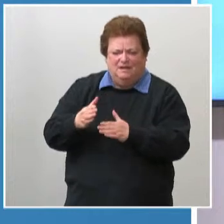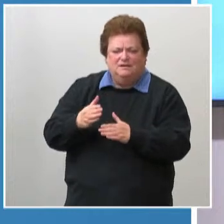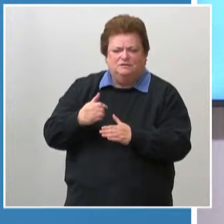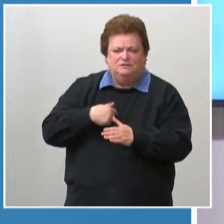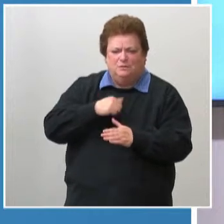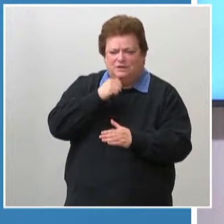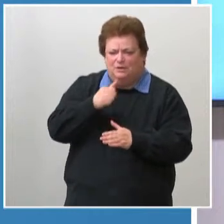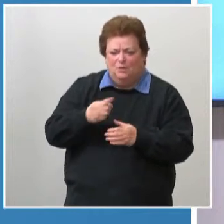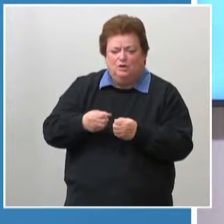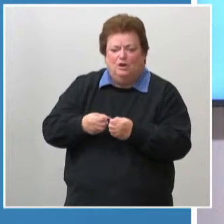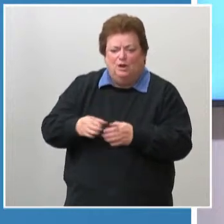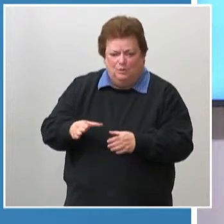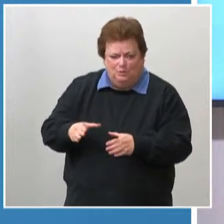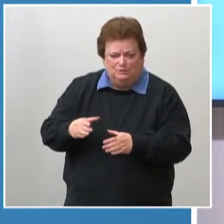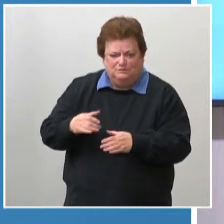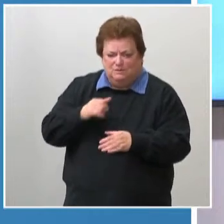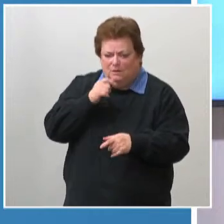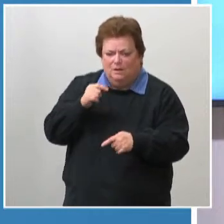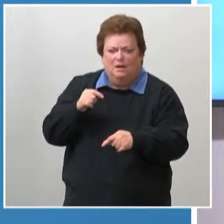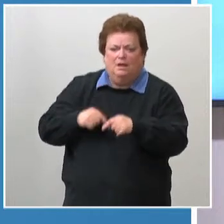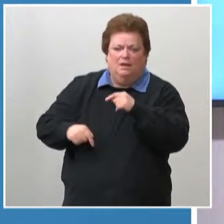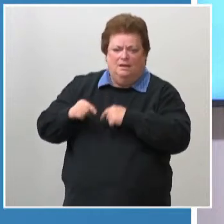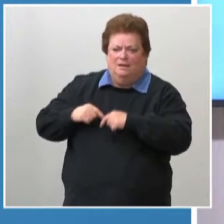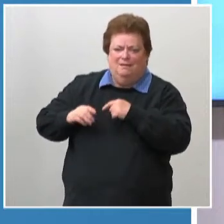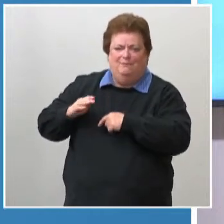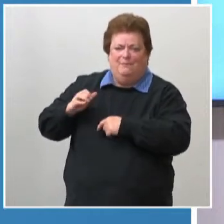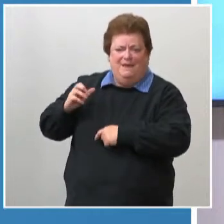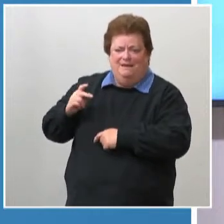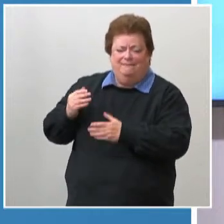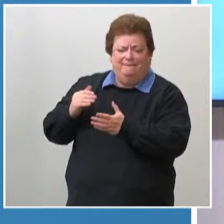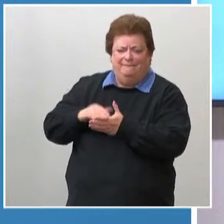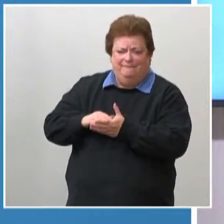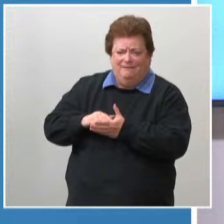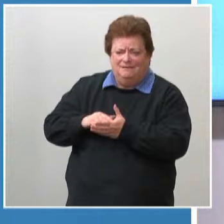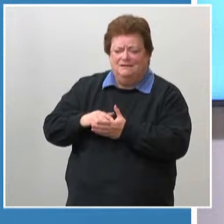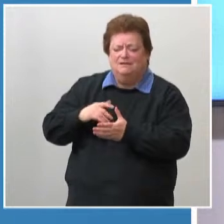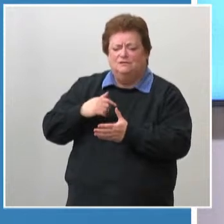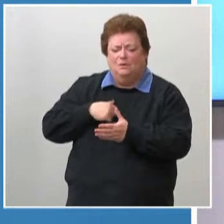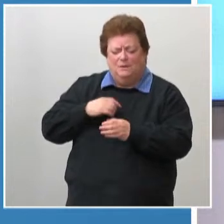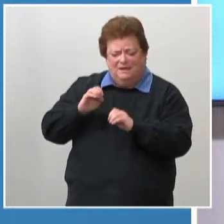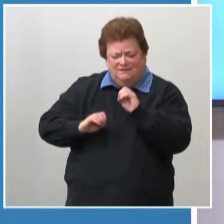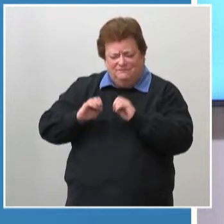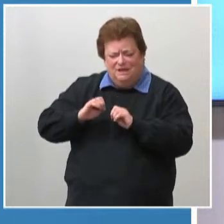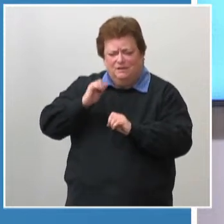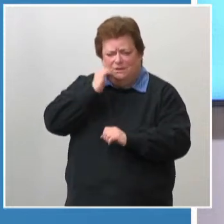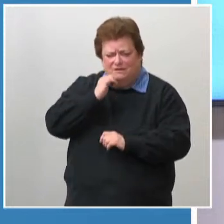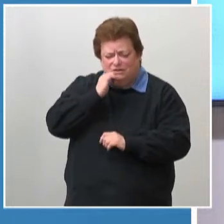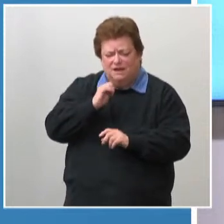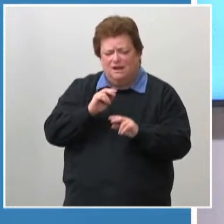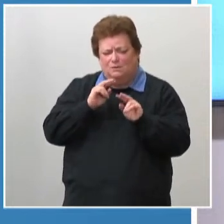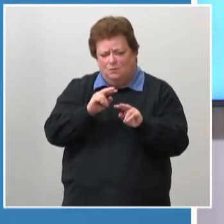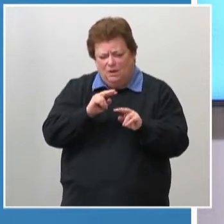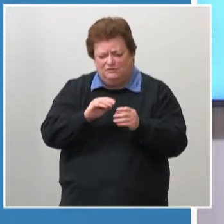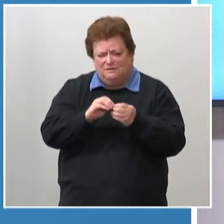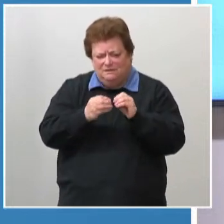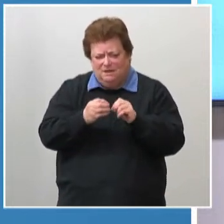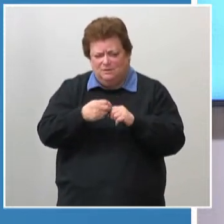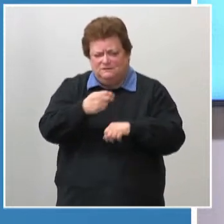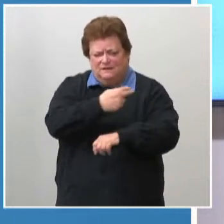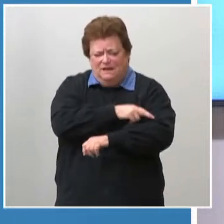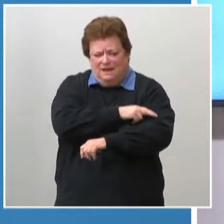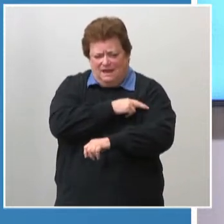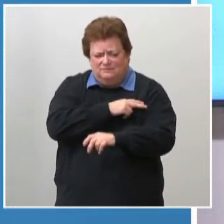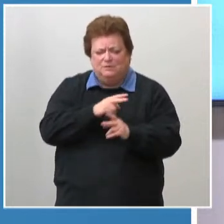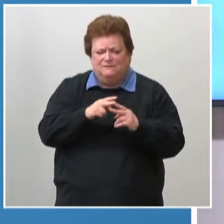gained. We're evaluating our local situation daily, as I said, and watching hospitalization data